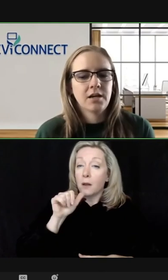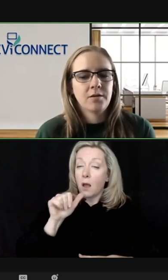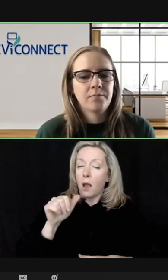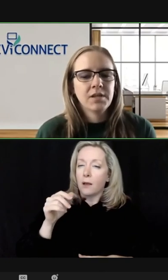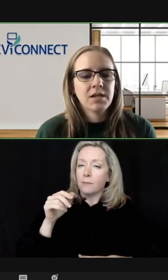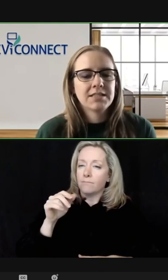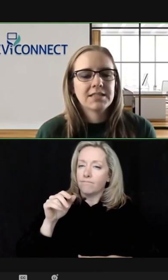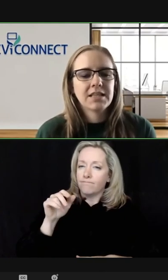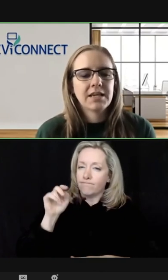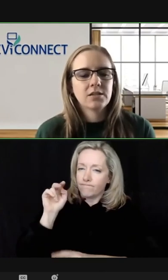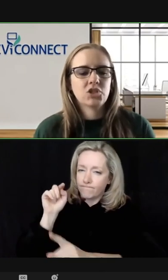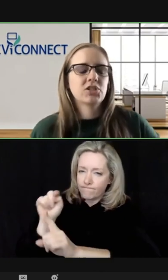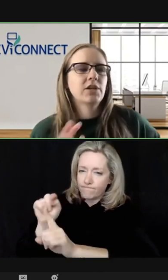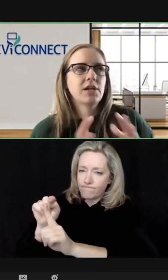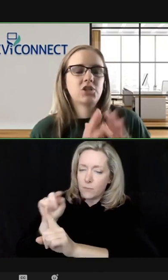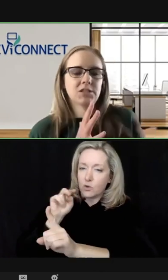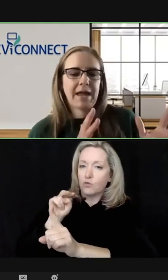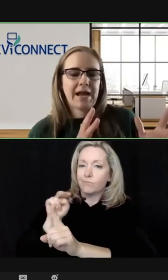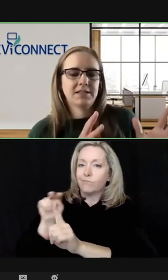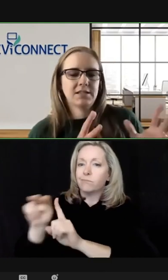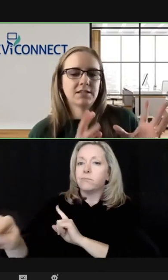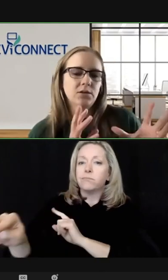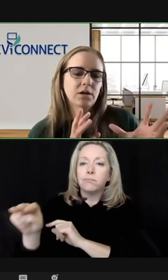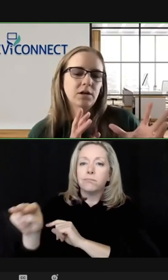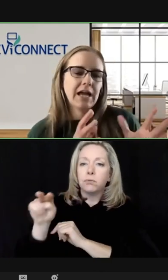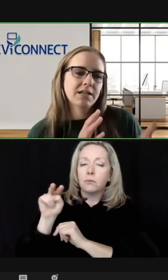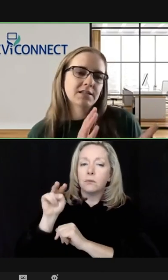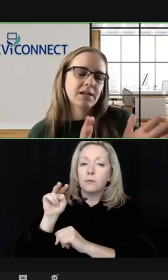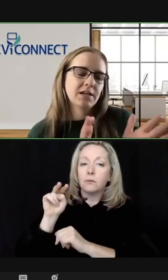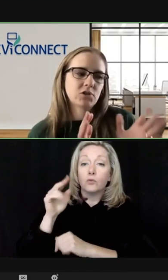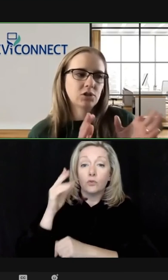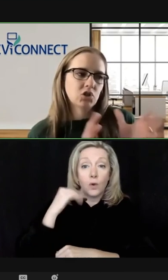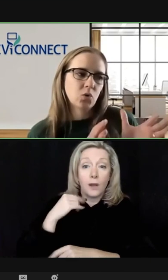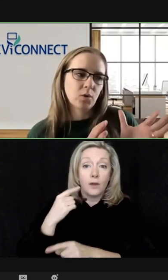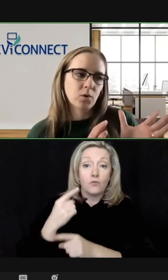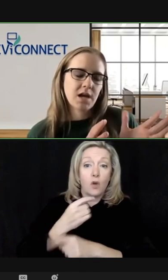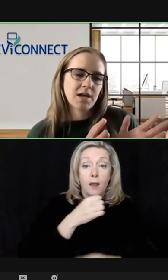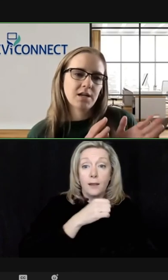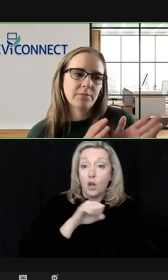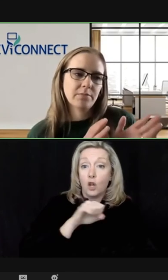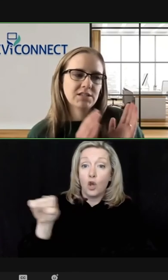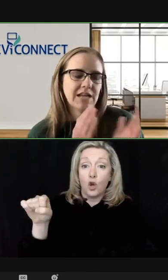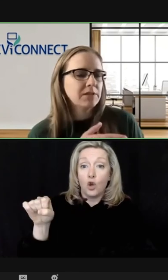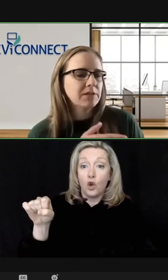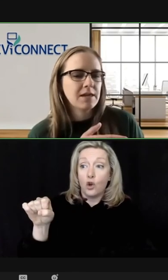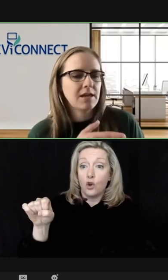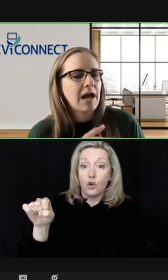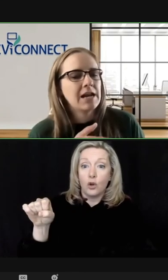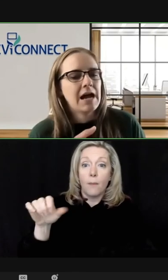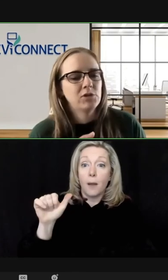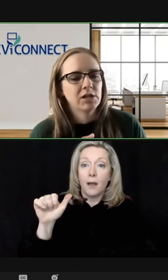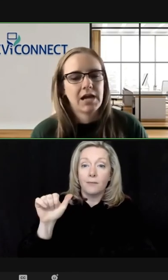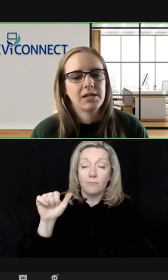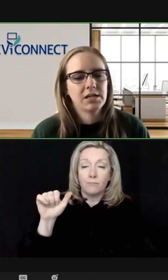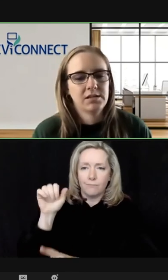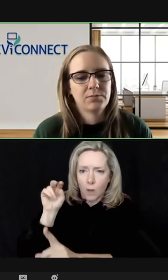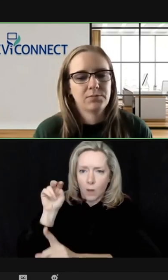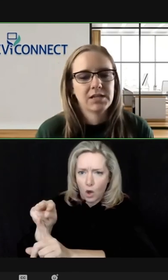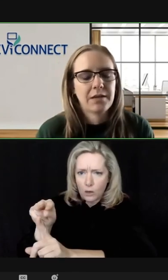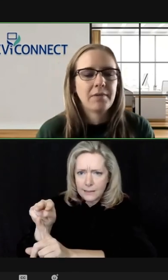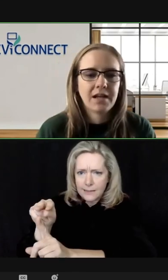target. It's like she's looking just past it. So her head is kind of turned toward the item, but she's not really making